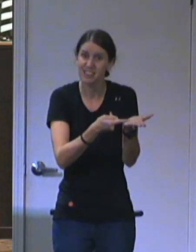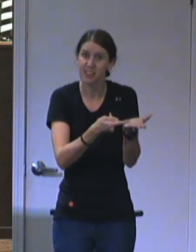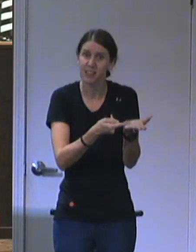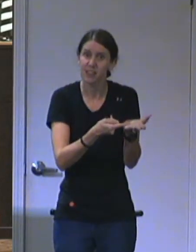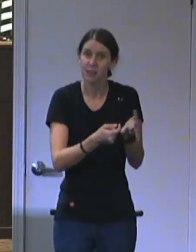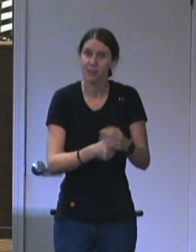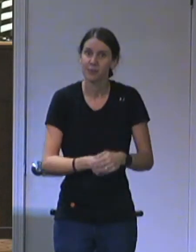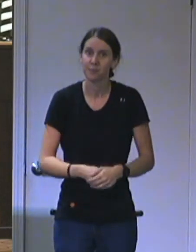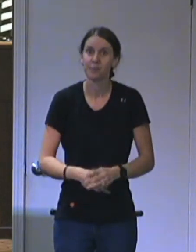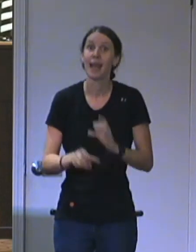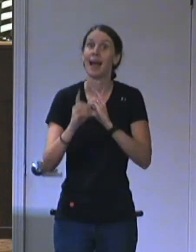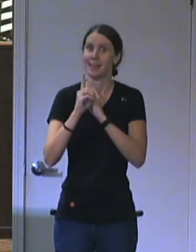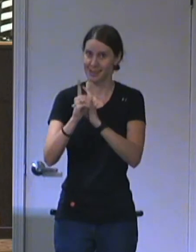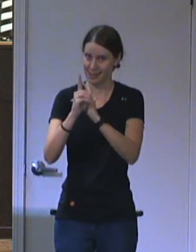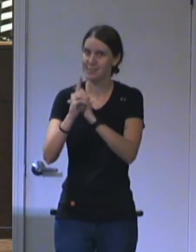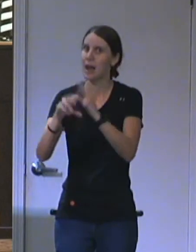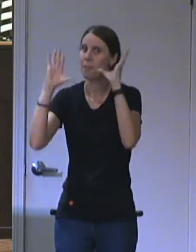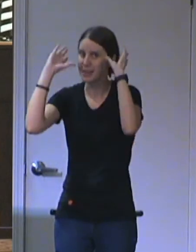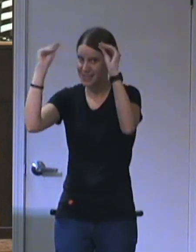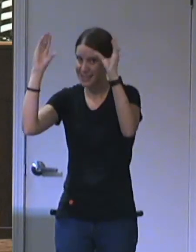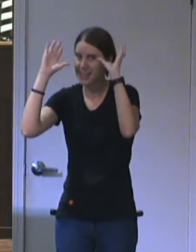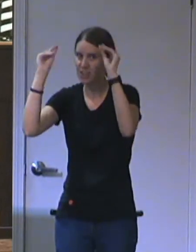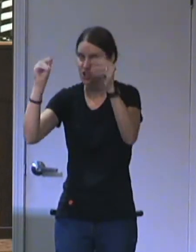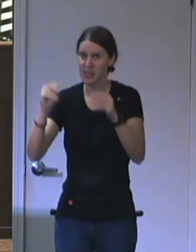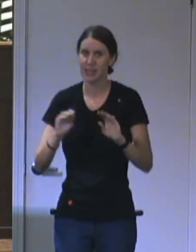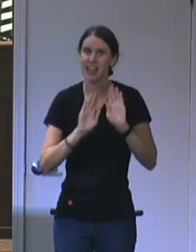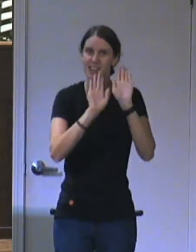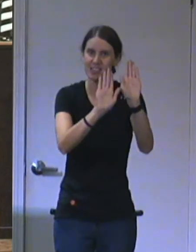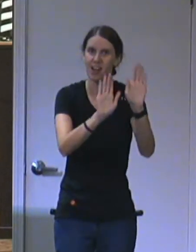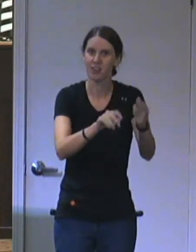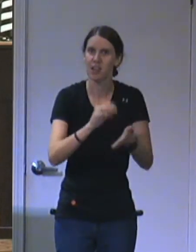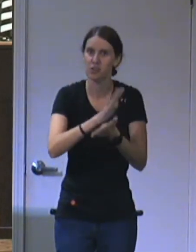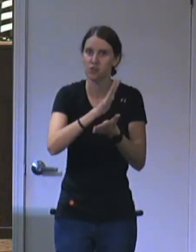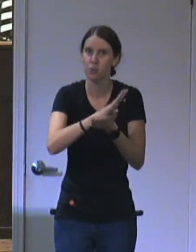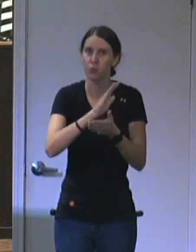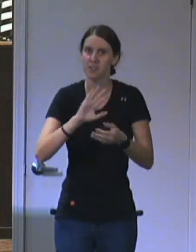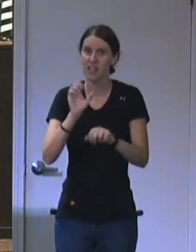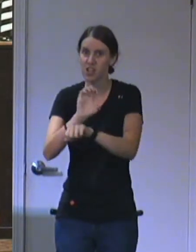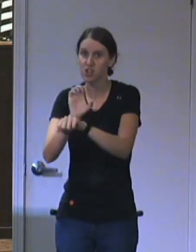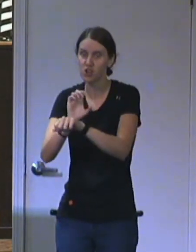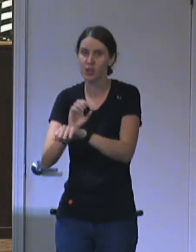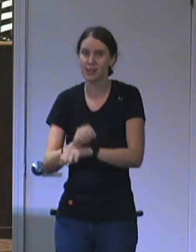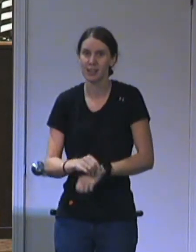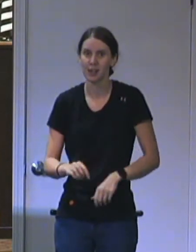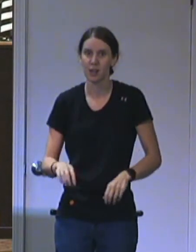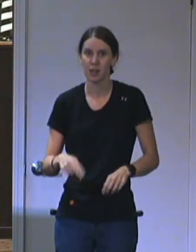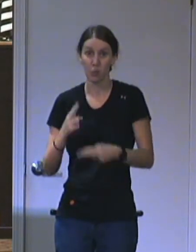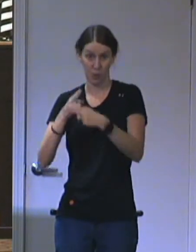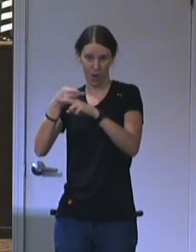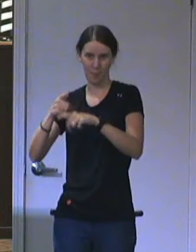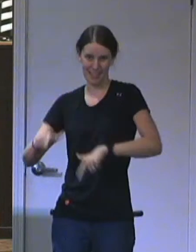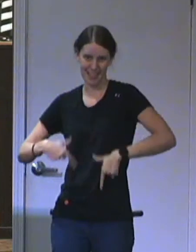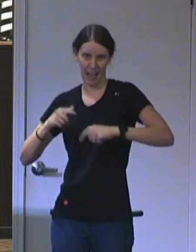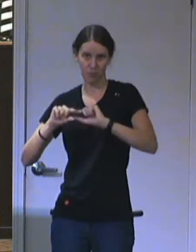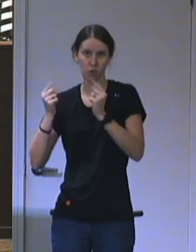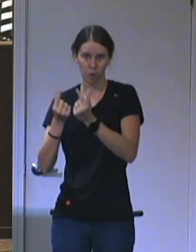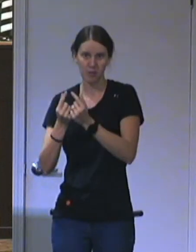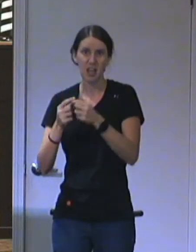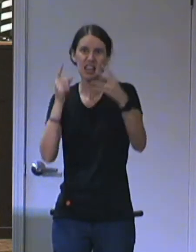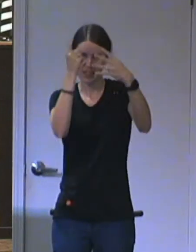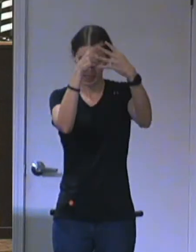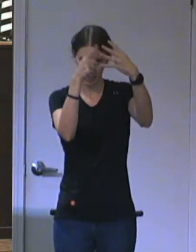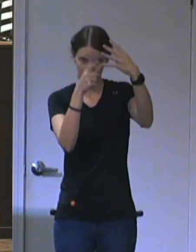That's where discipleship, Sunday schools, small group Bible studies, we call them life groups, all of those things play into